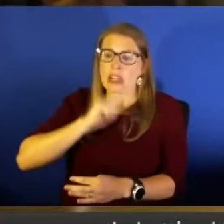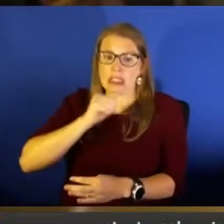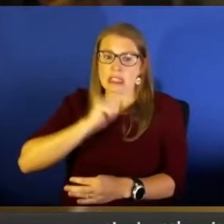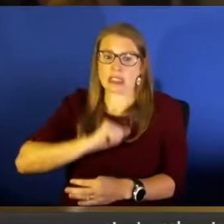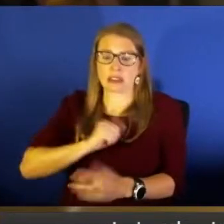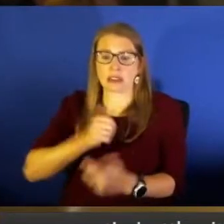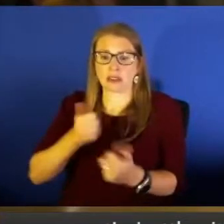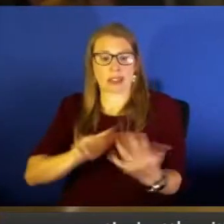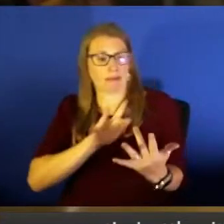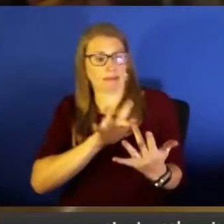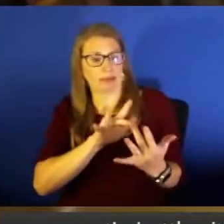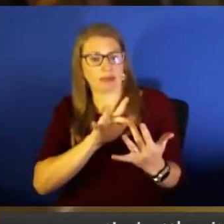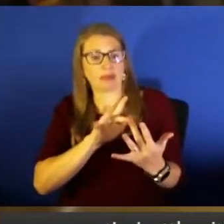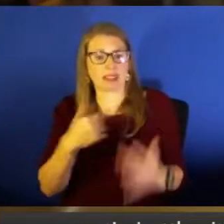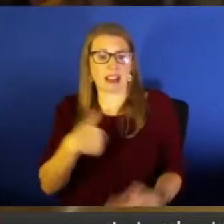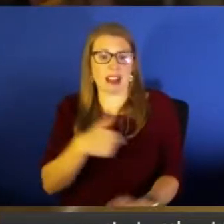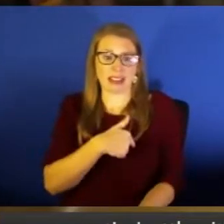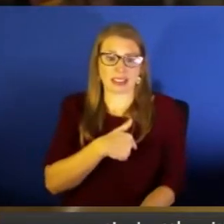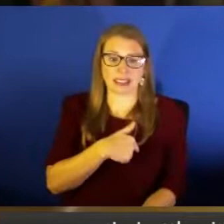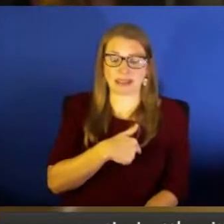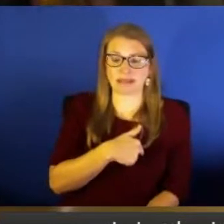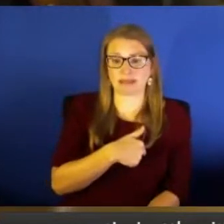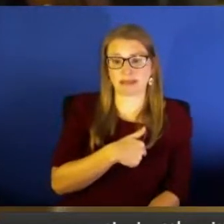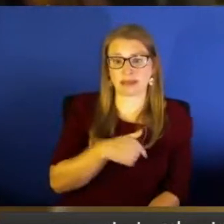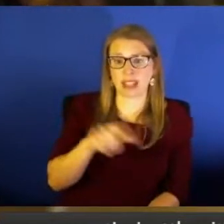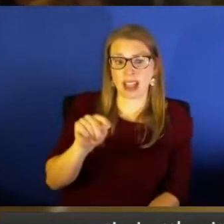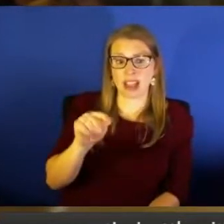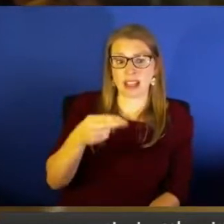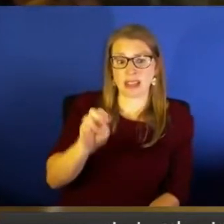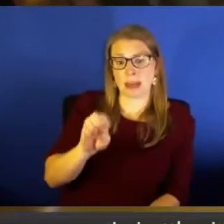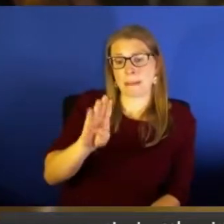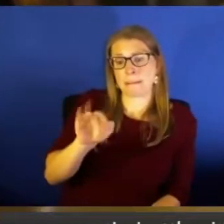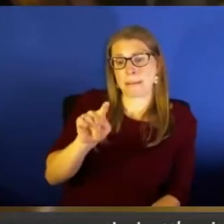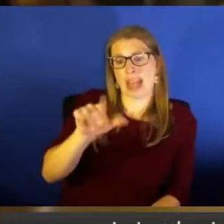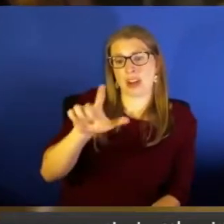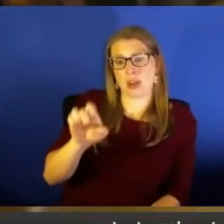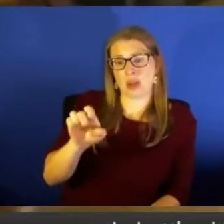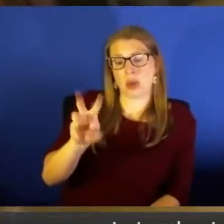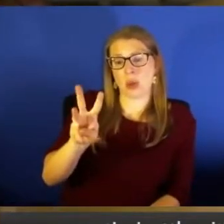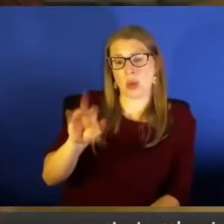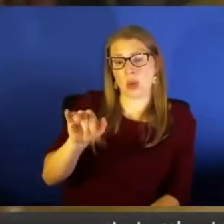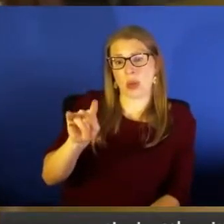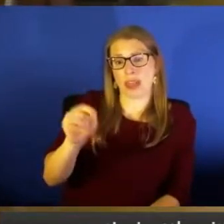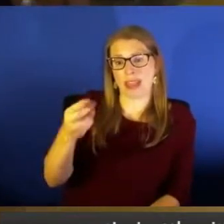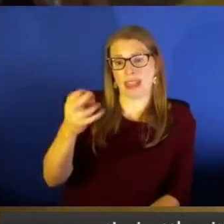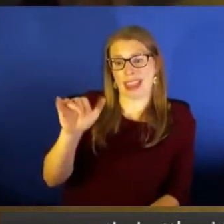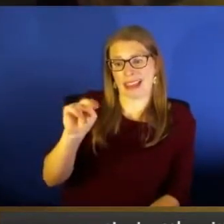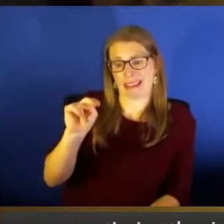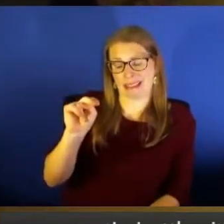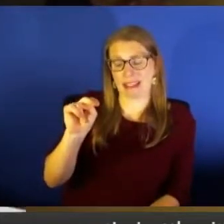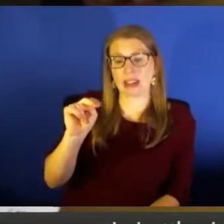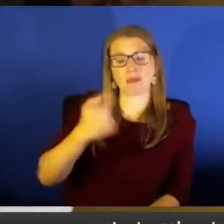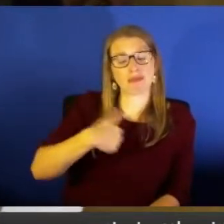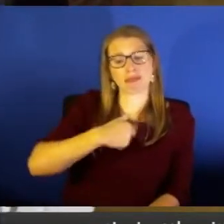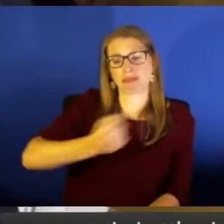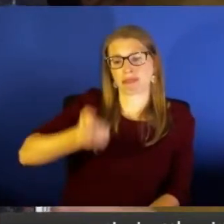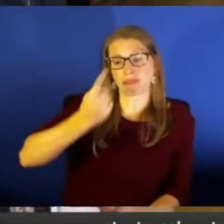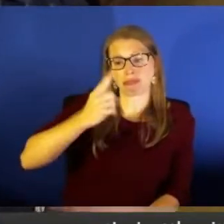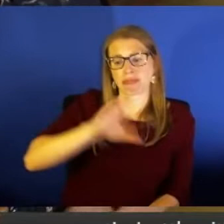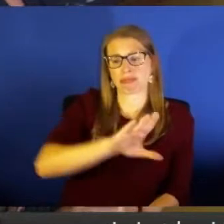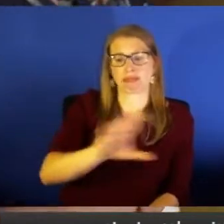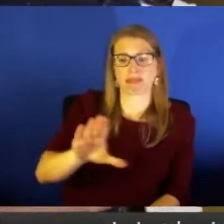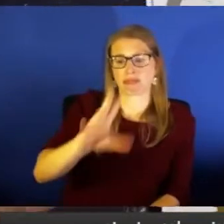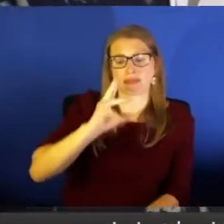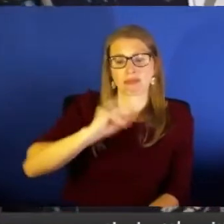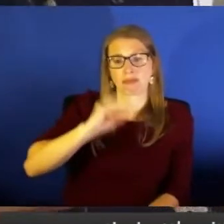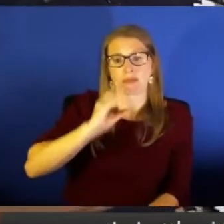Battle Within, because we're very confident that we can help with most people and most of what they're going through. And there's a variety of other treatment options